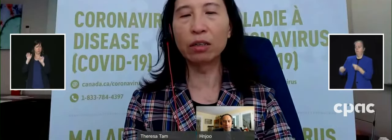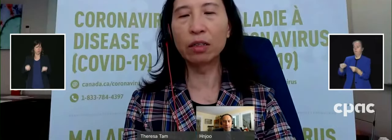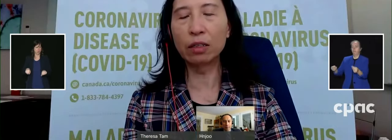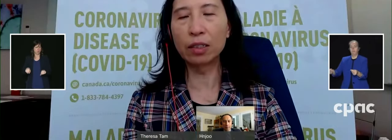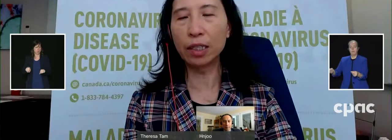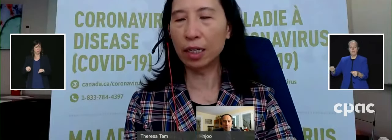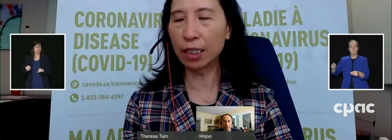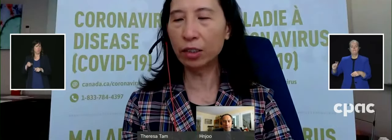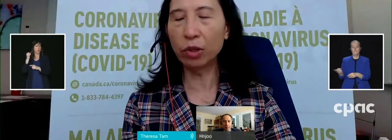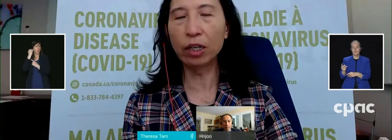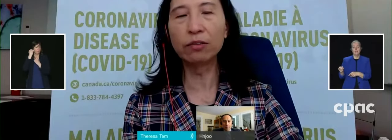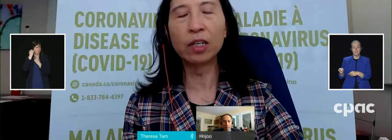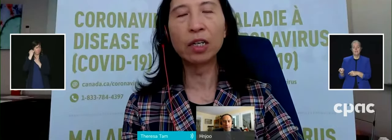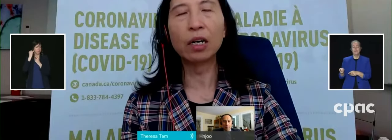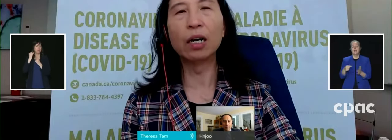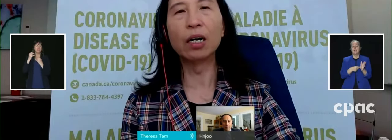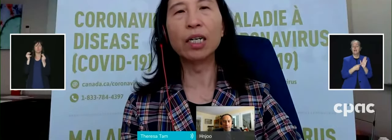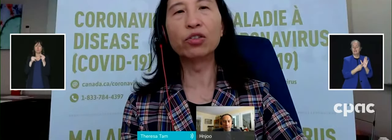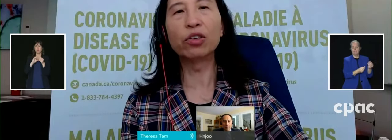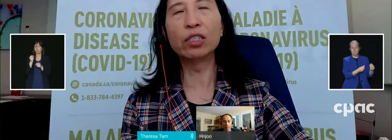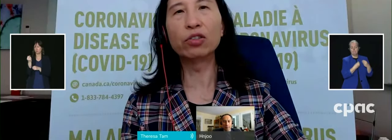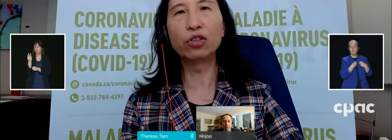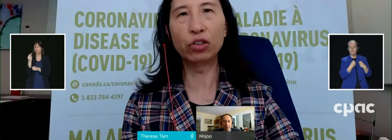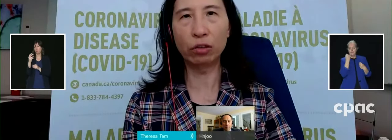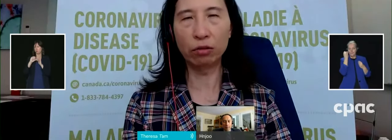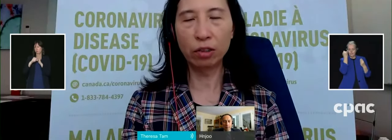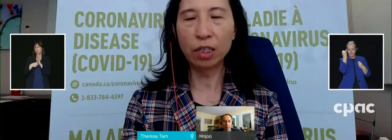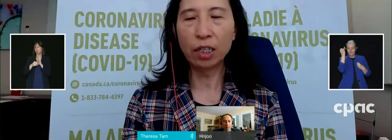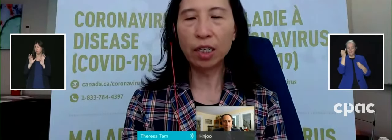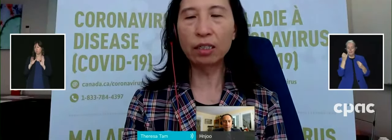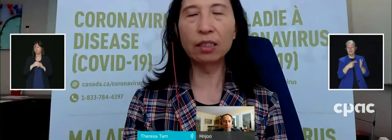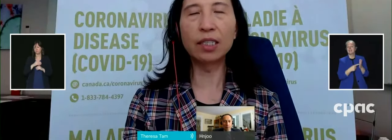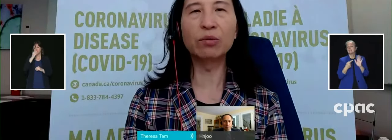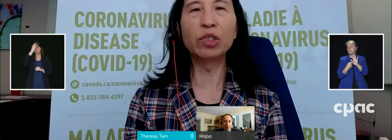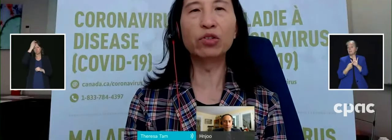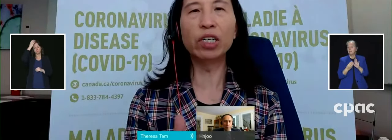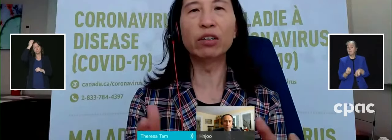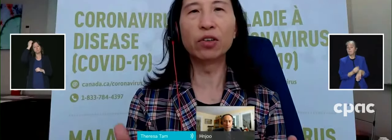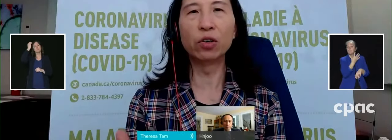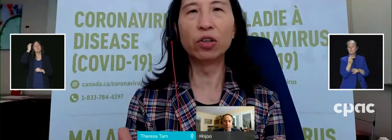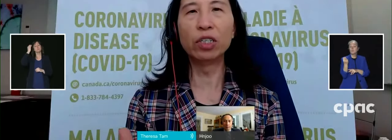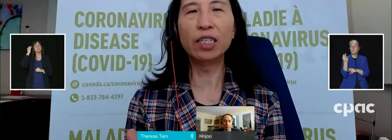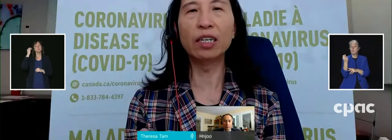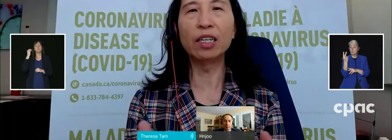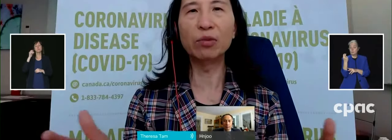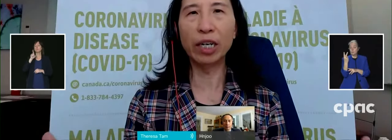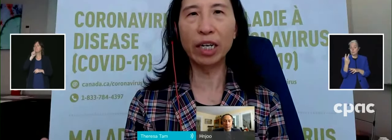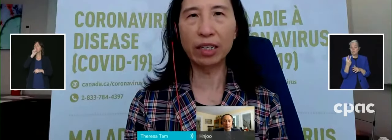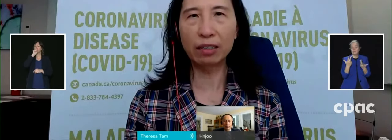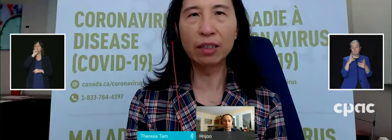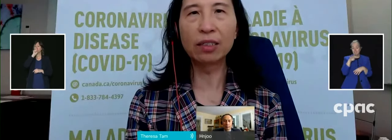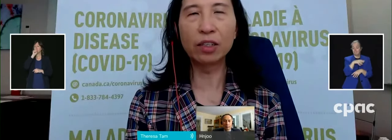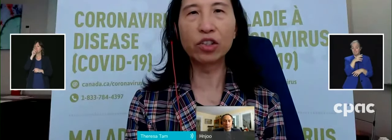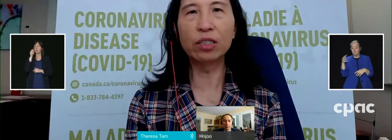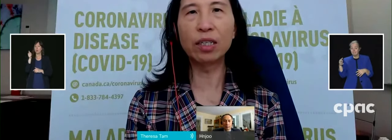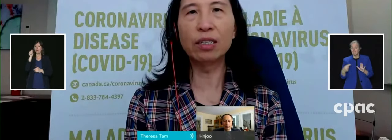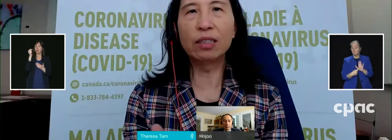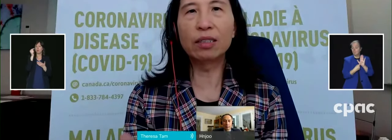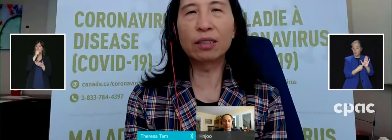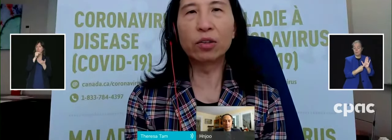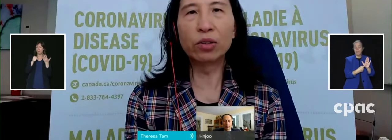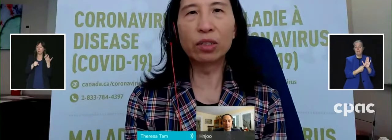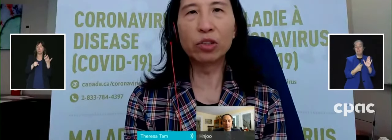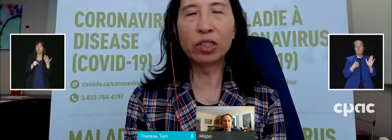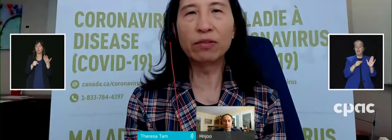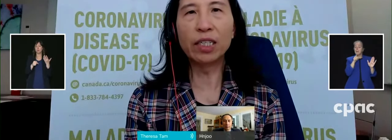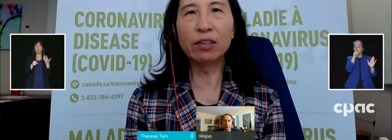what the slide 12 is trying to show. It doesn't demonstrate, of course, the other impacts, such as is